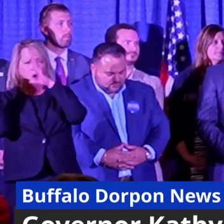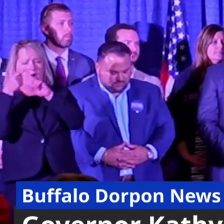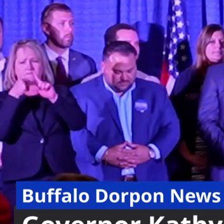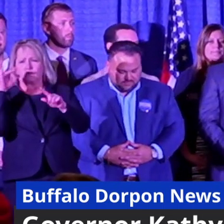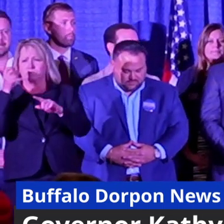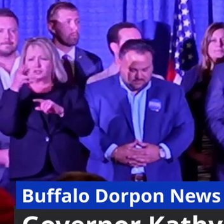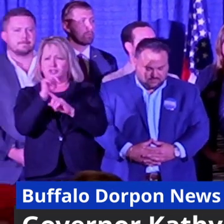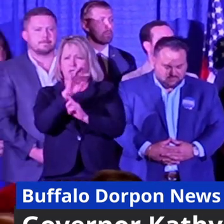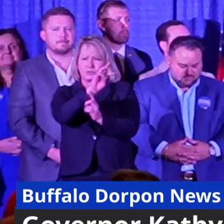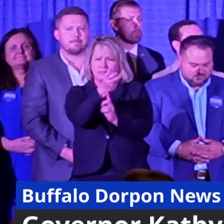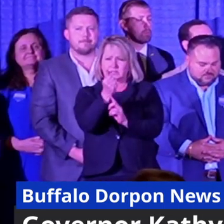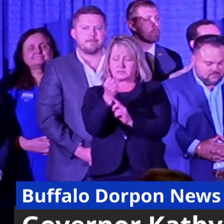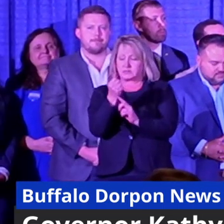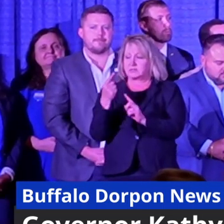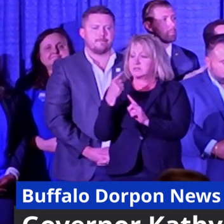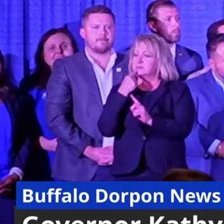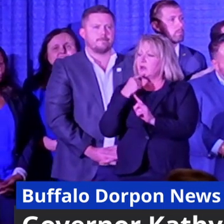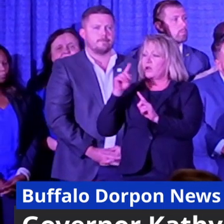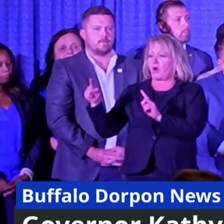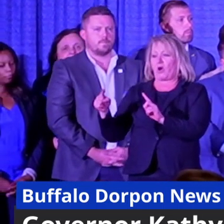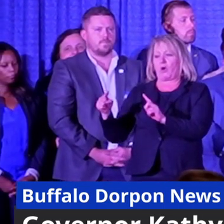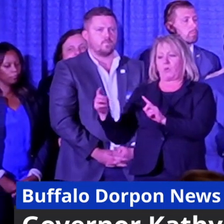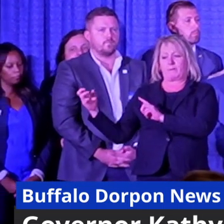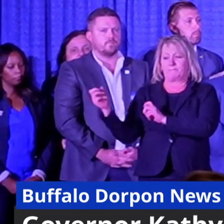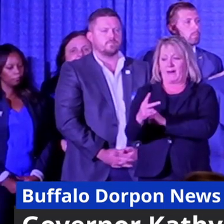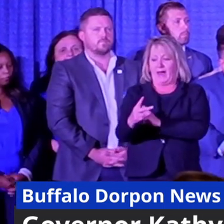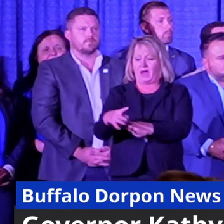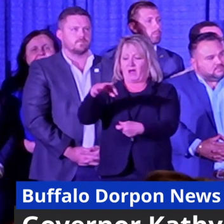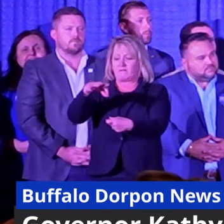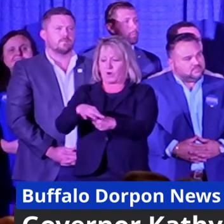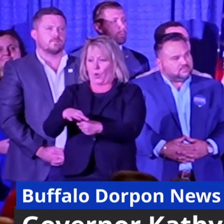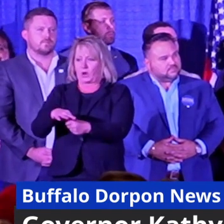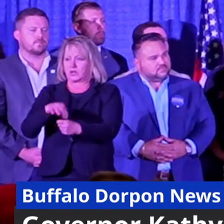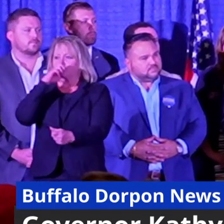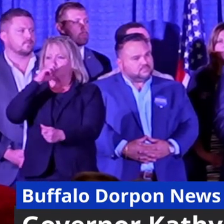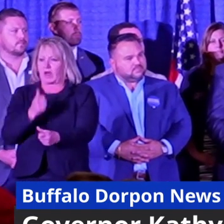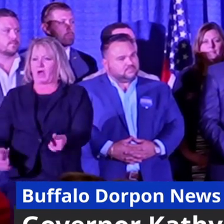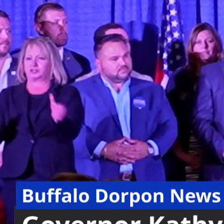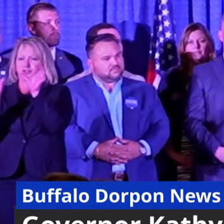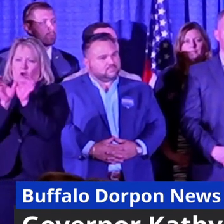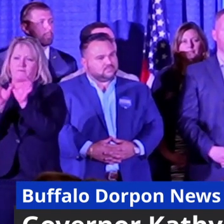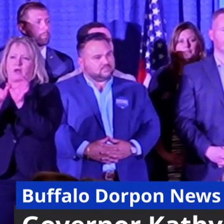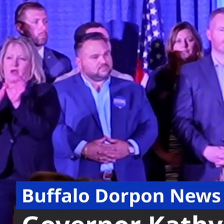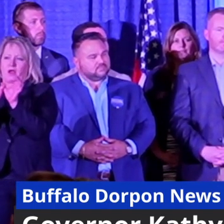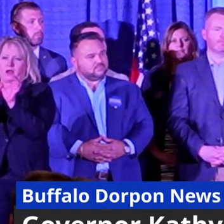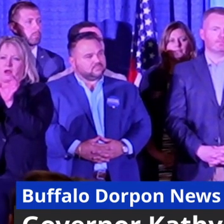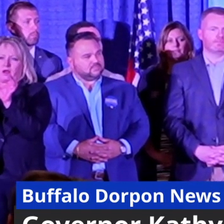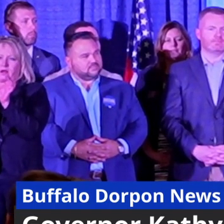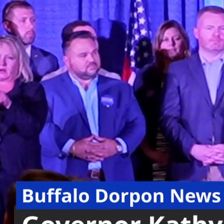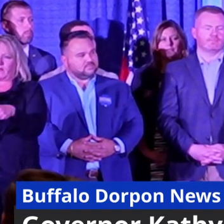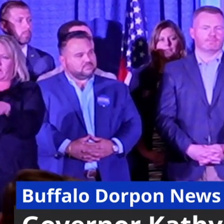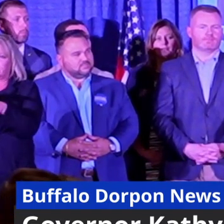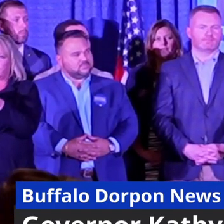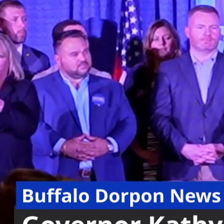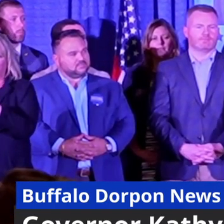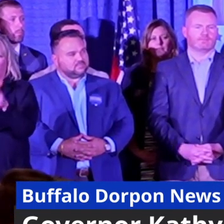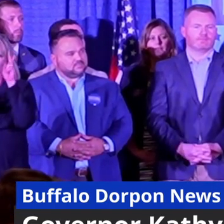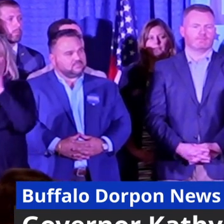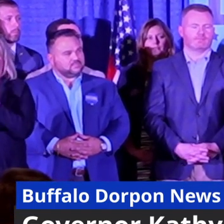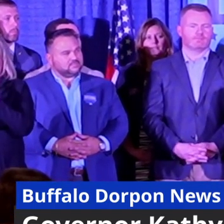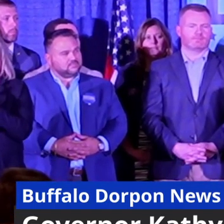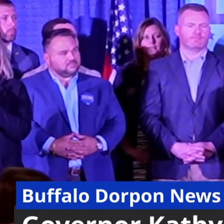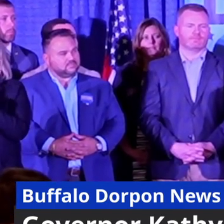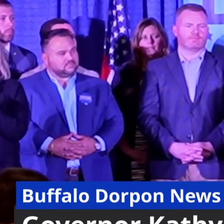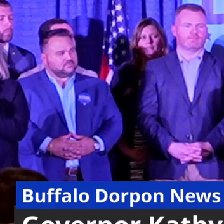6th, went back in and voted to decertify the lawful votes of the people of